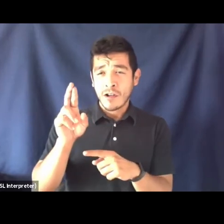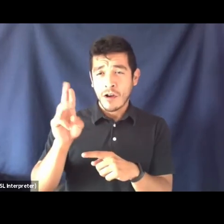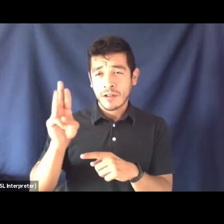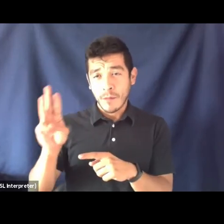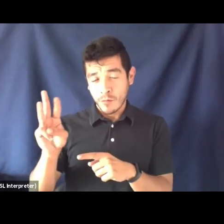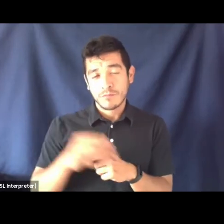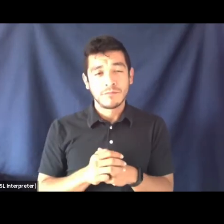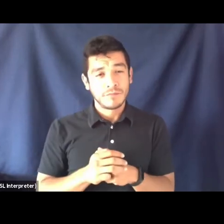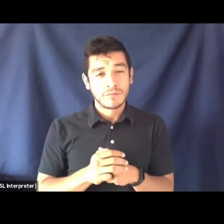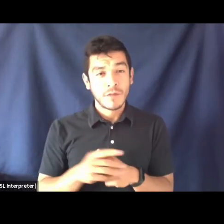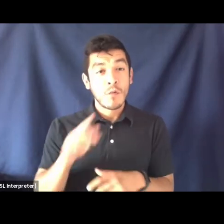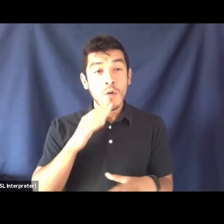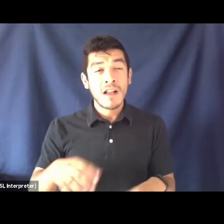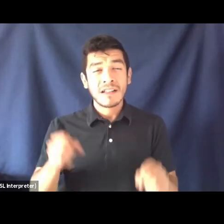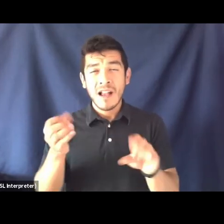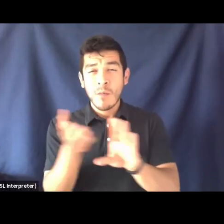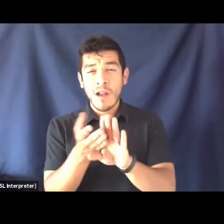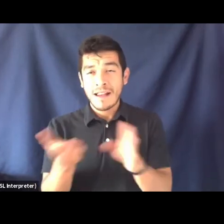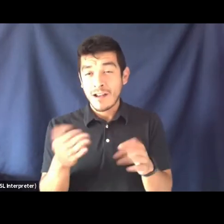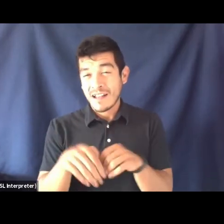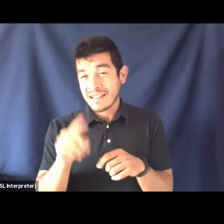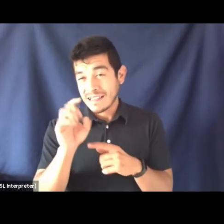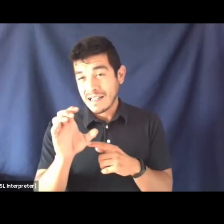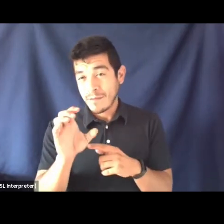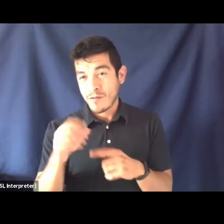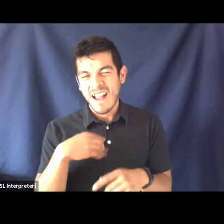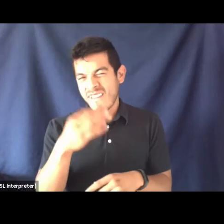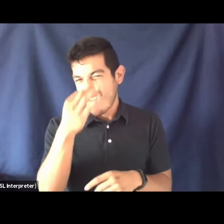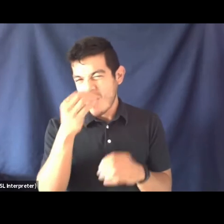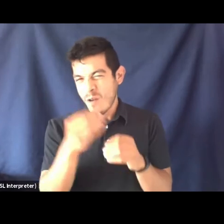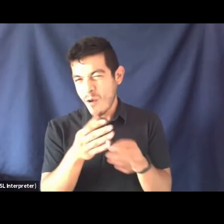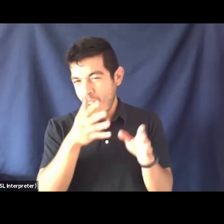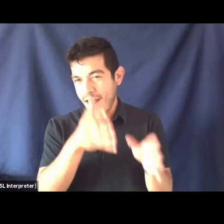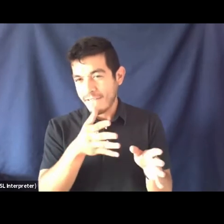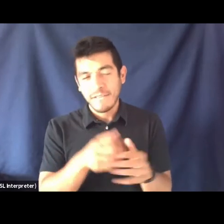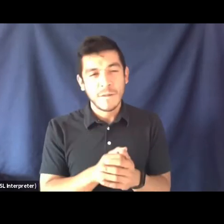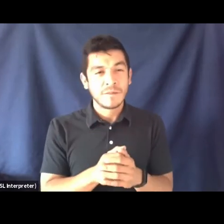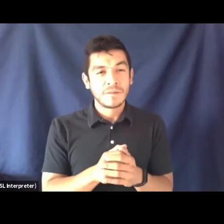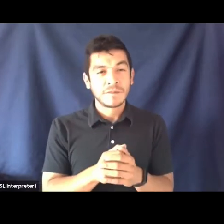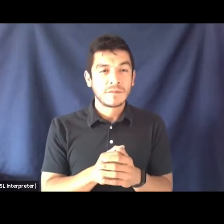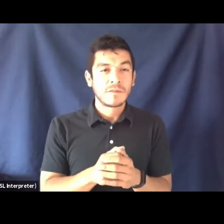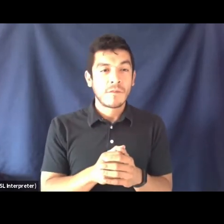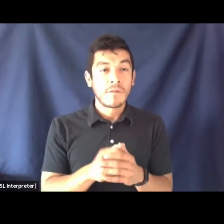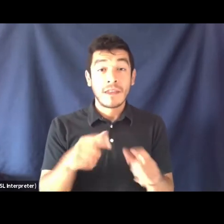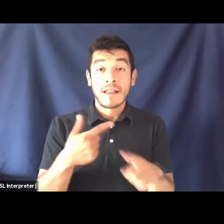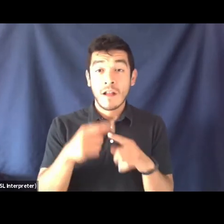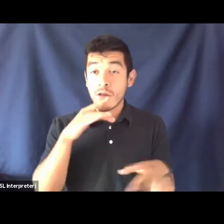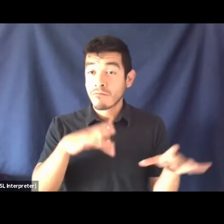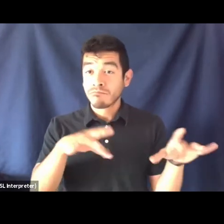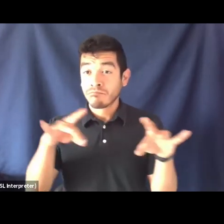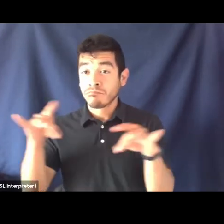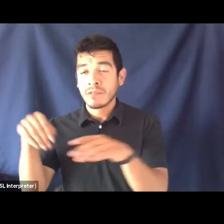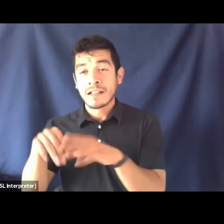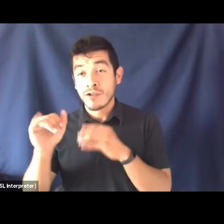we're going to be taking a break here in December, so we have just a handful of these coming up. And then we'll pick back up in